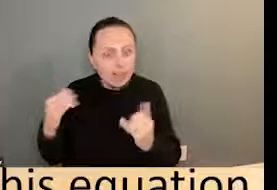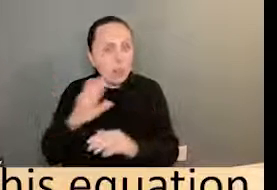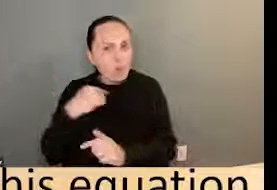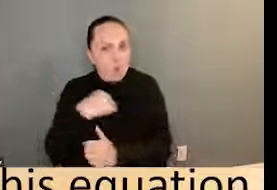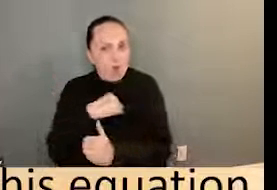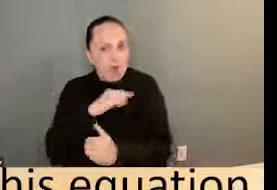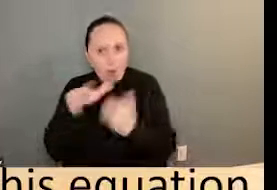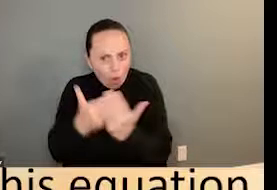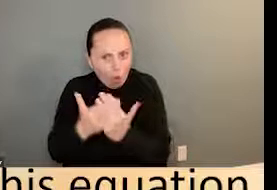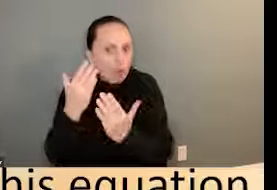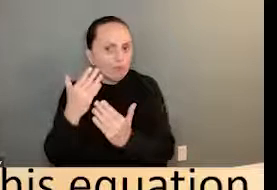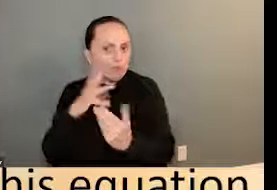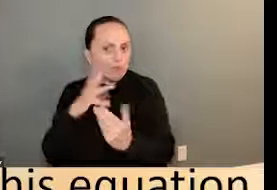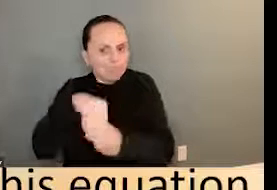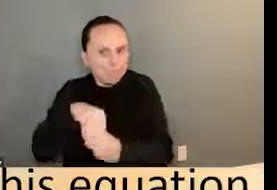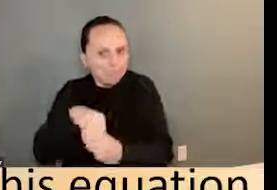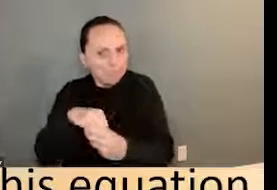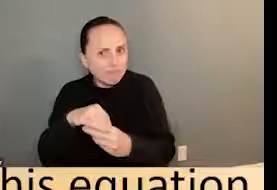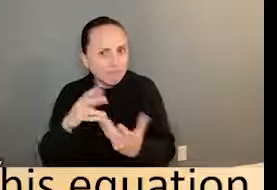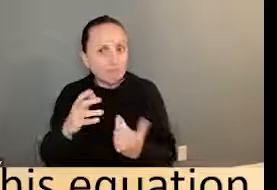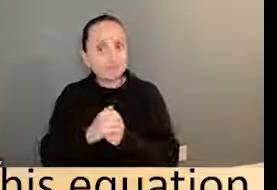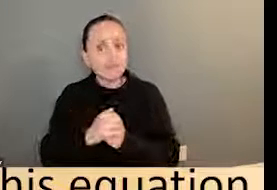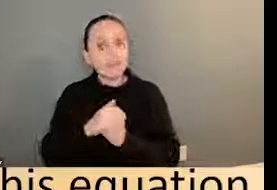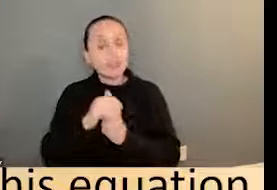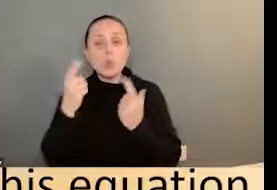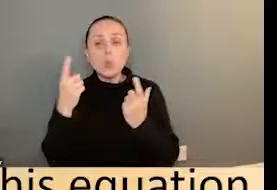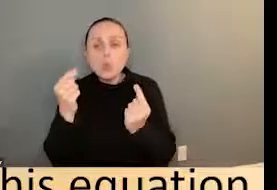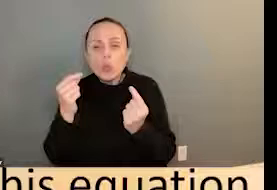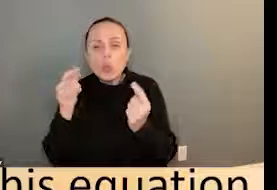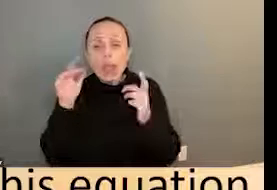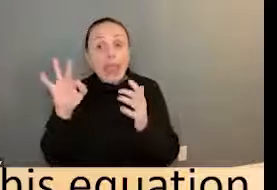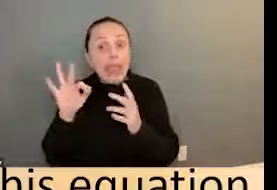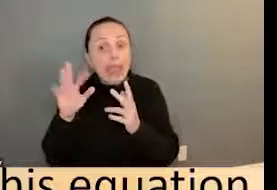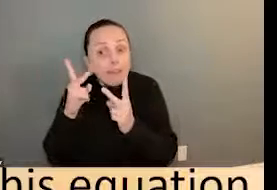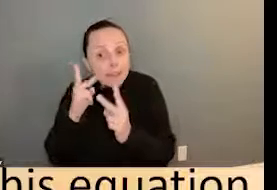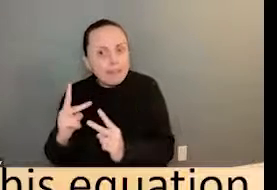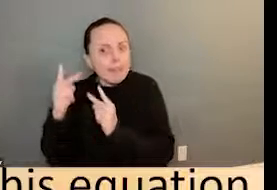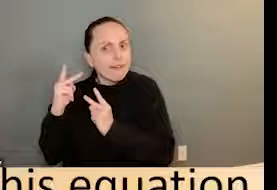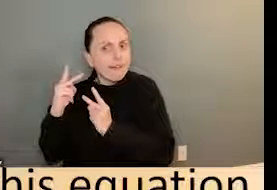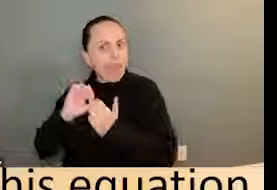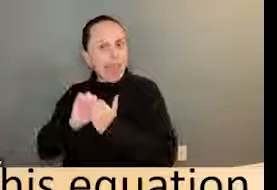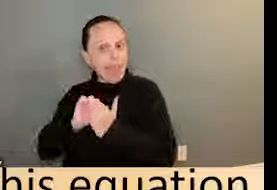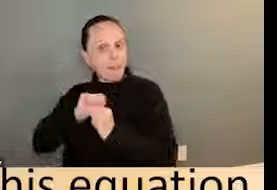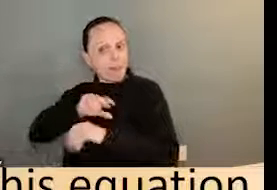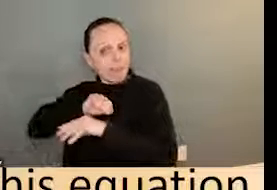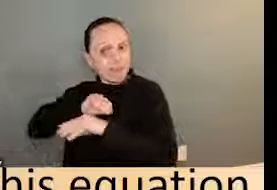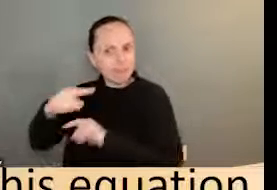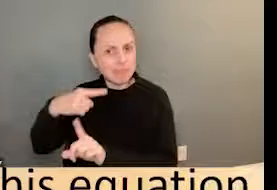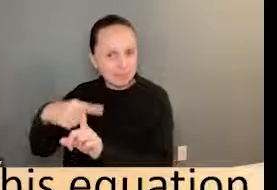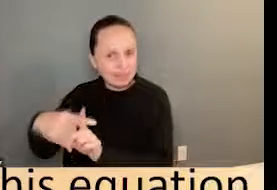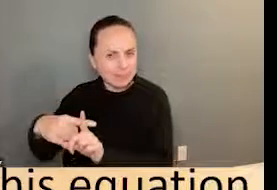from the equation. So what does it look like if we put ourselves back into that equation? That's what this talk is going to be about.